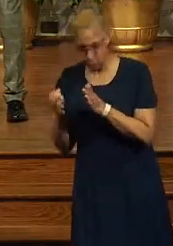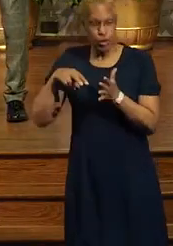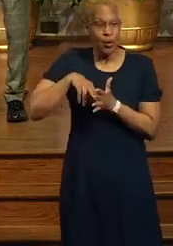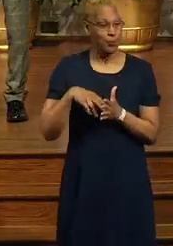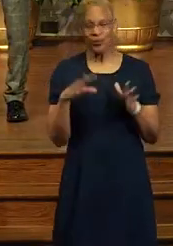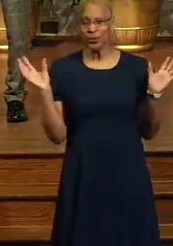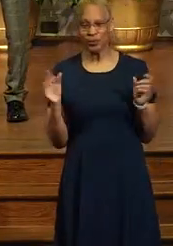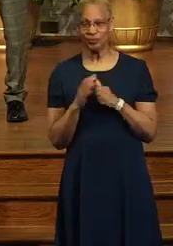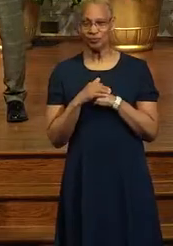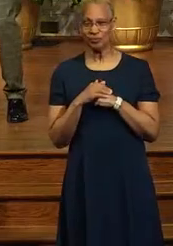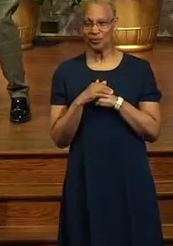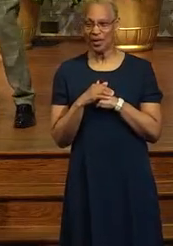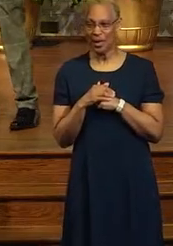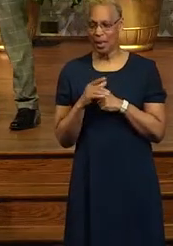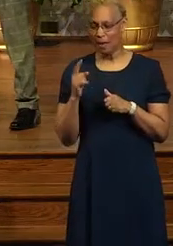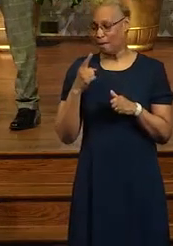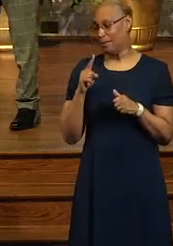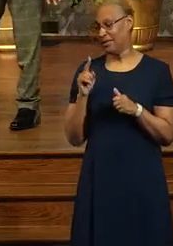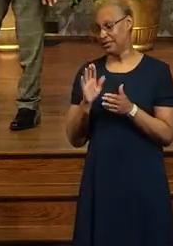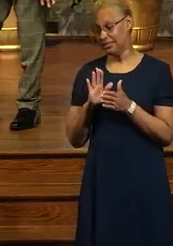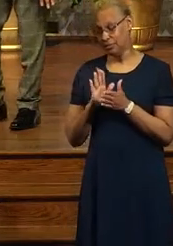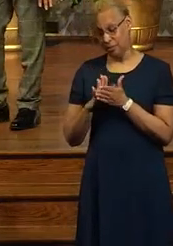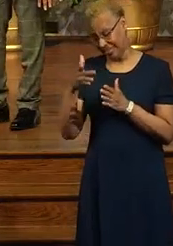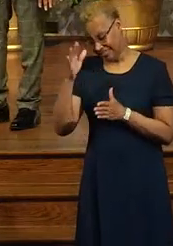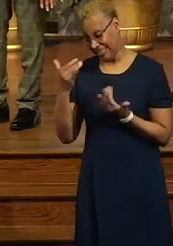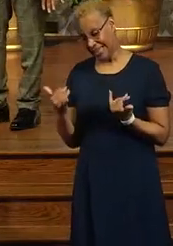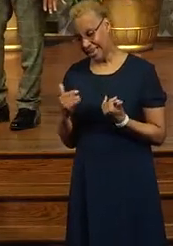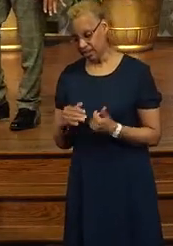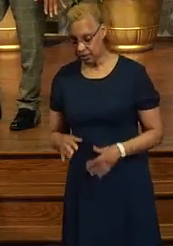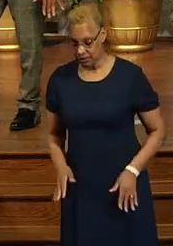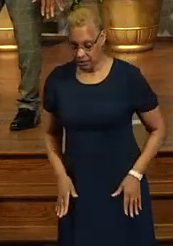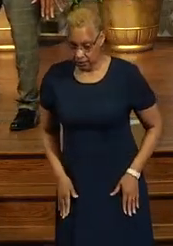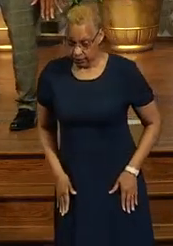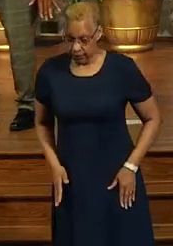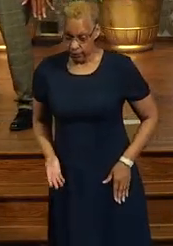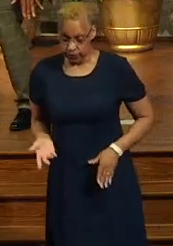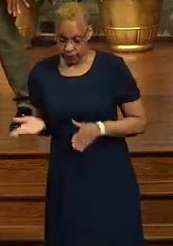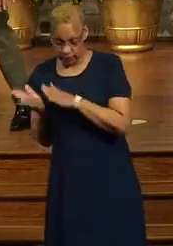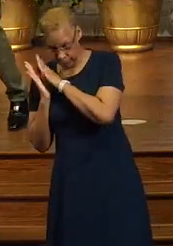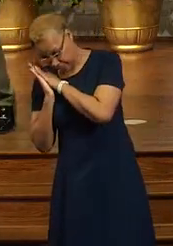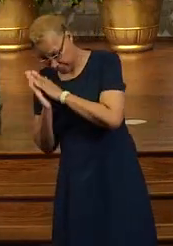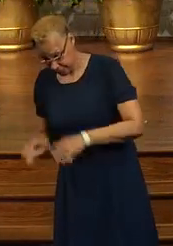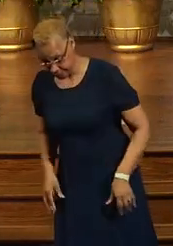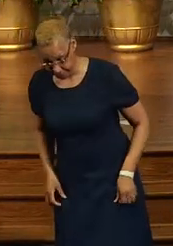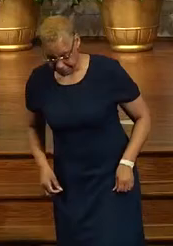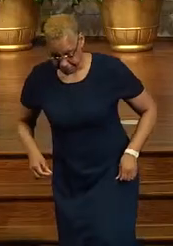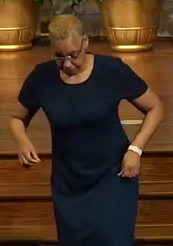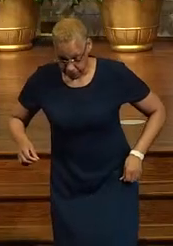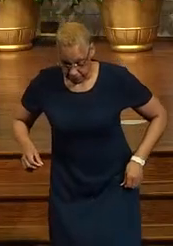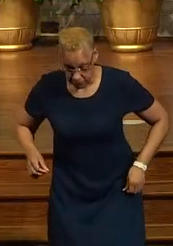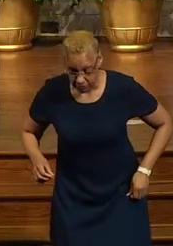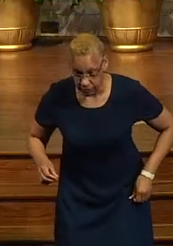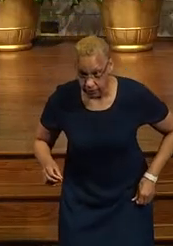But oh, praise God, I've got to crawl out, put one foot before the other,